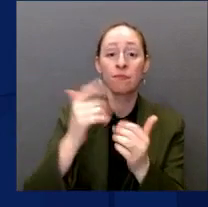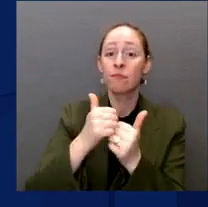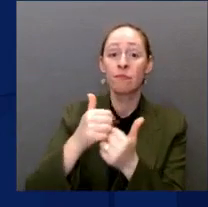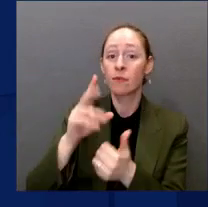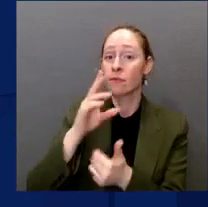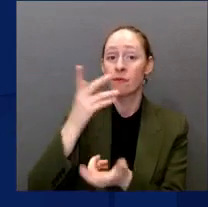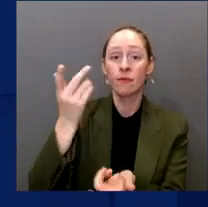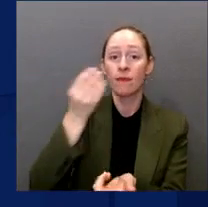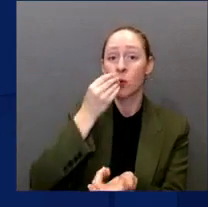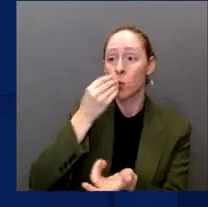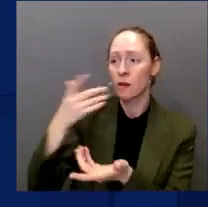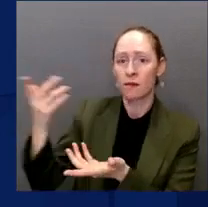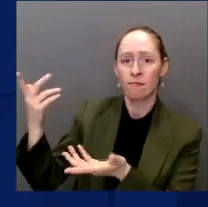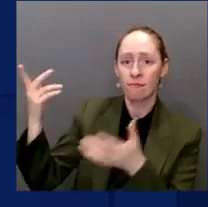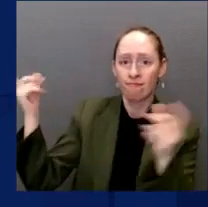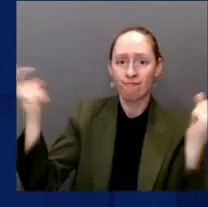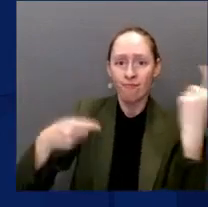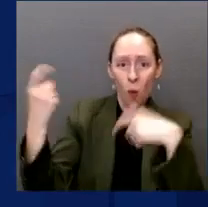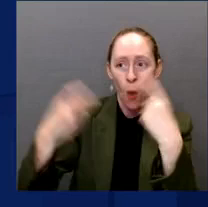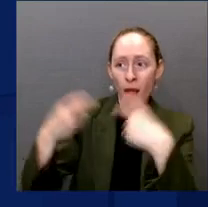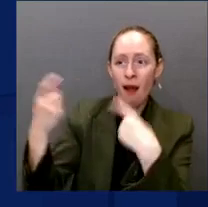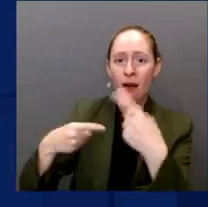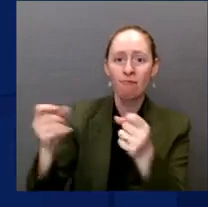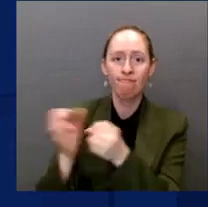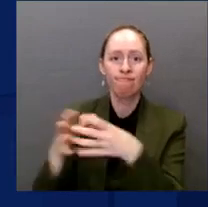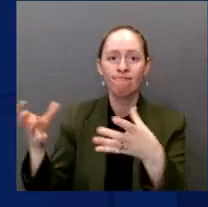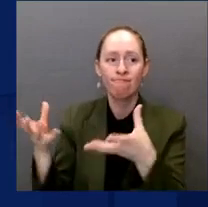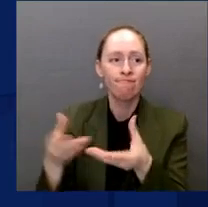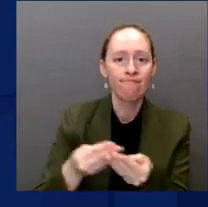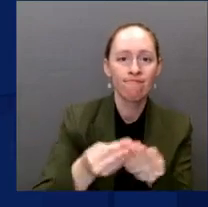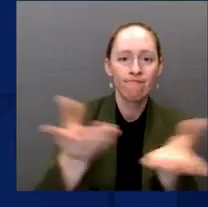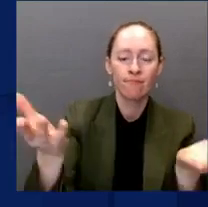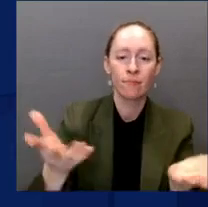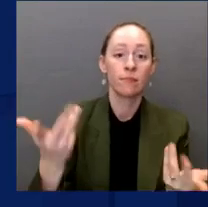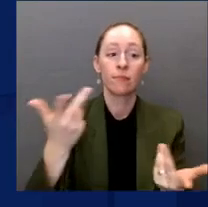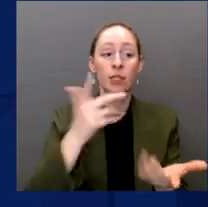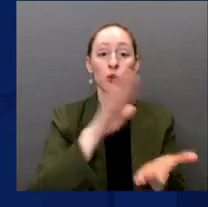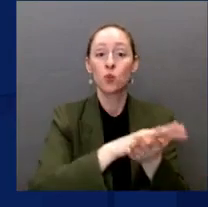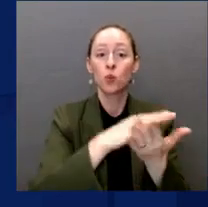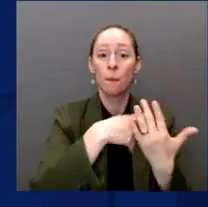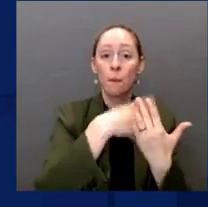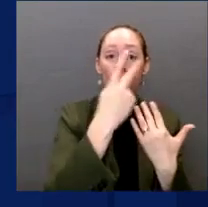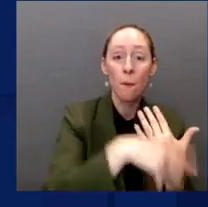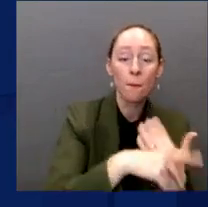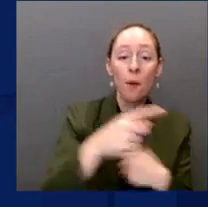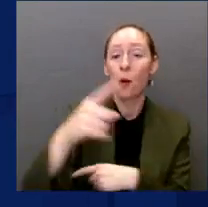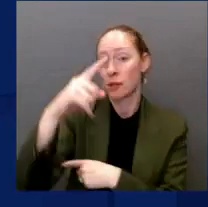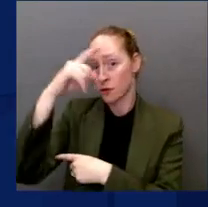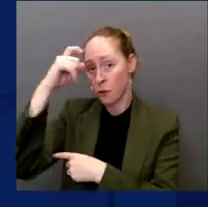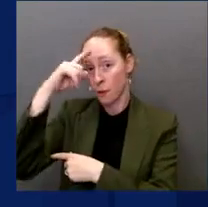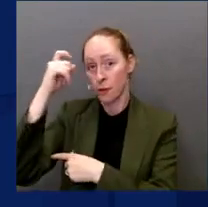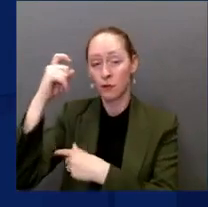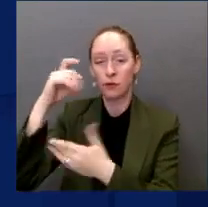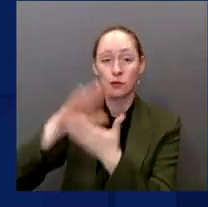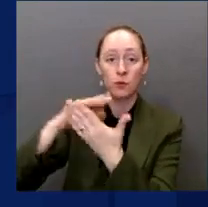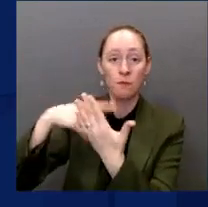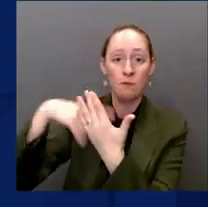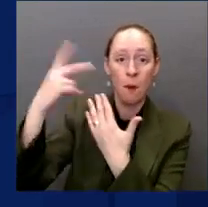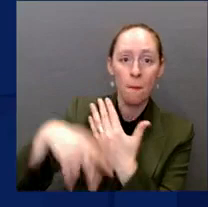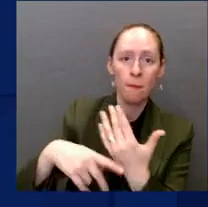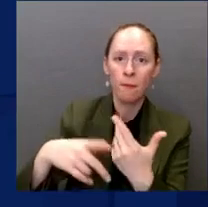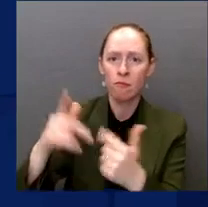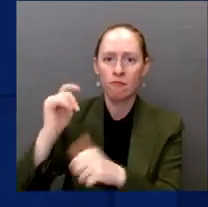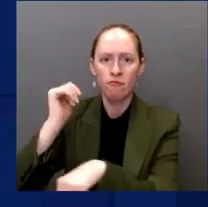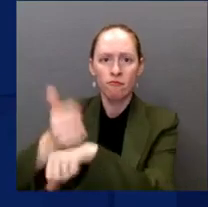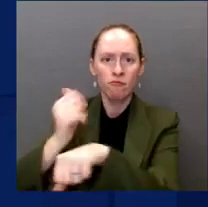in school programs and summer school programs. You found new ways to get food from farms to restaurants to dinner